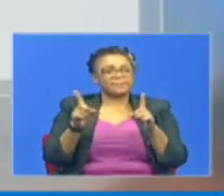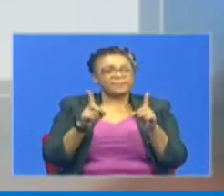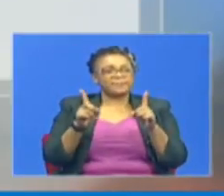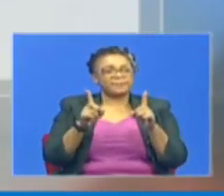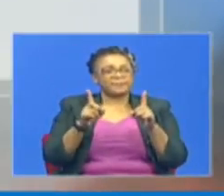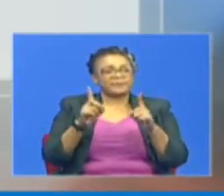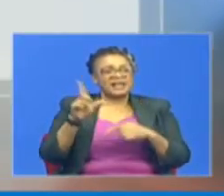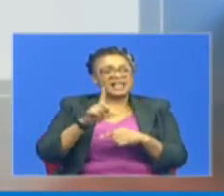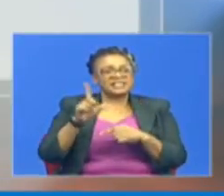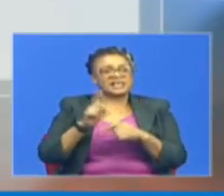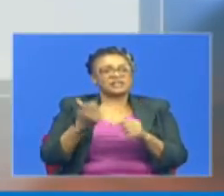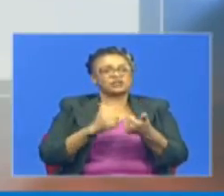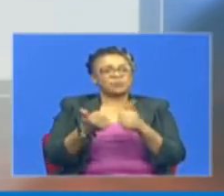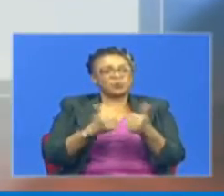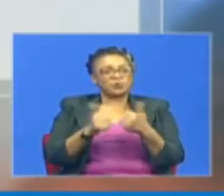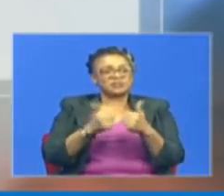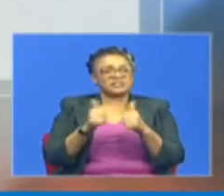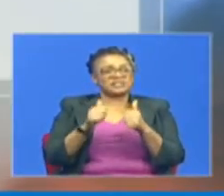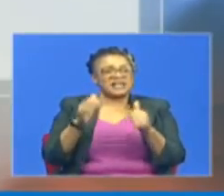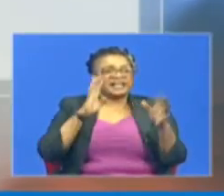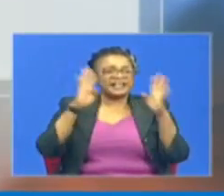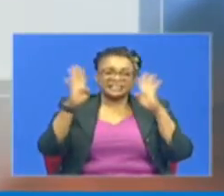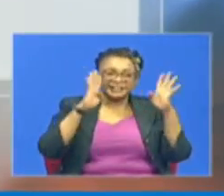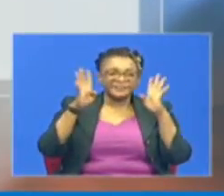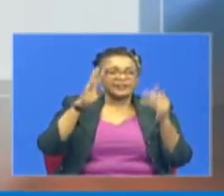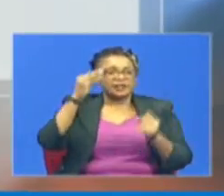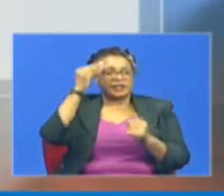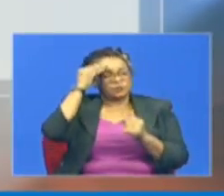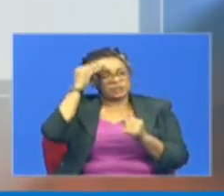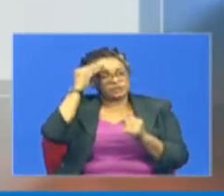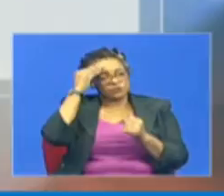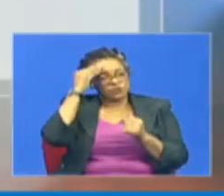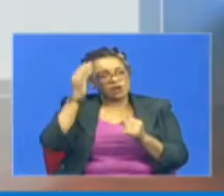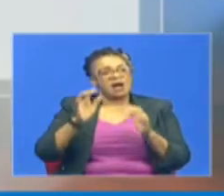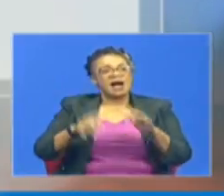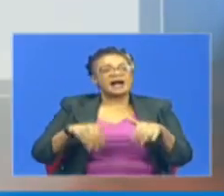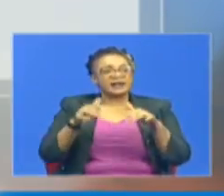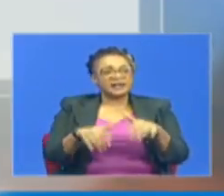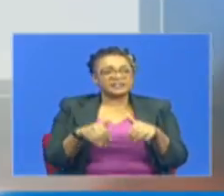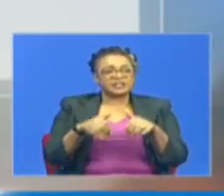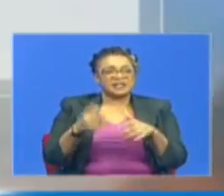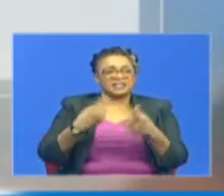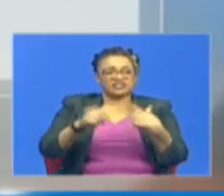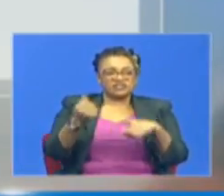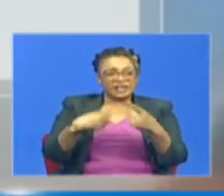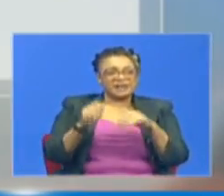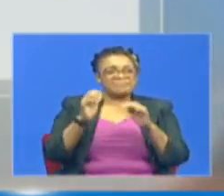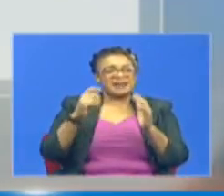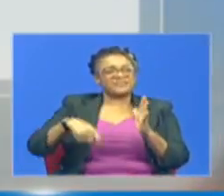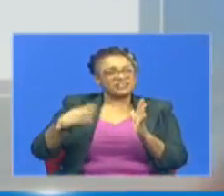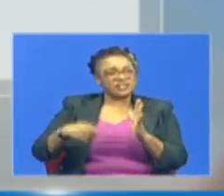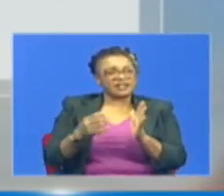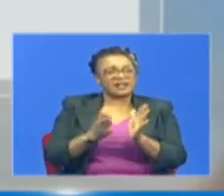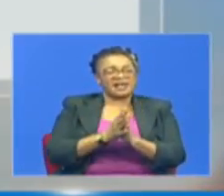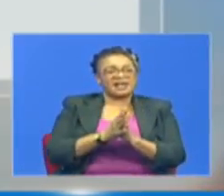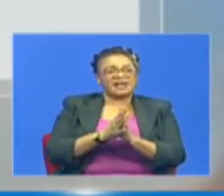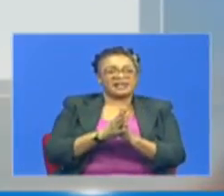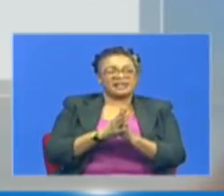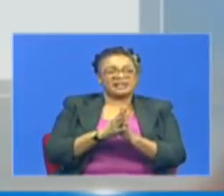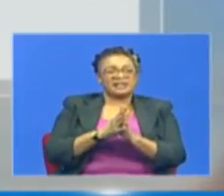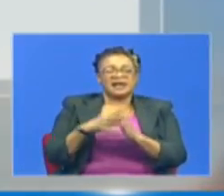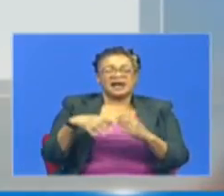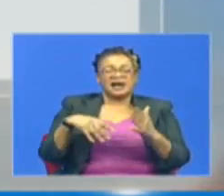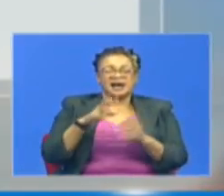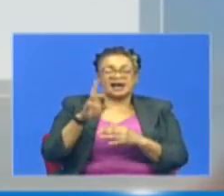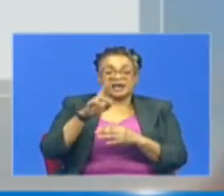art and creative sector. We have education as well, agriculture, trade and manufacturing, and real estate. And those who've had